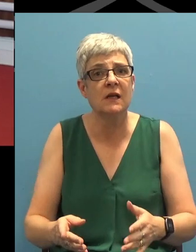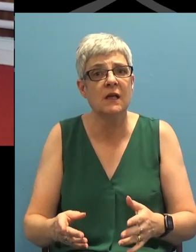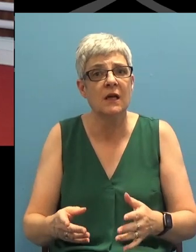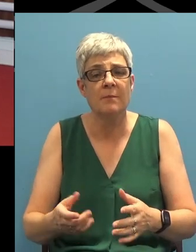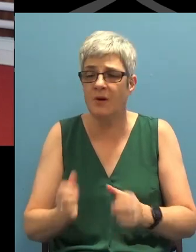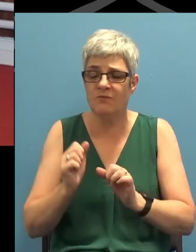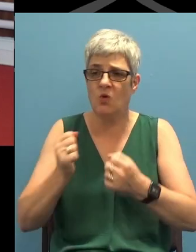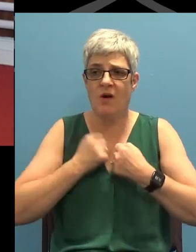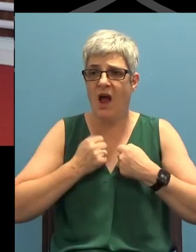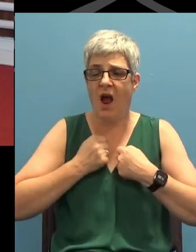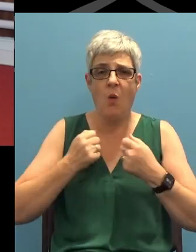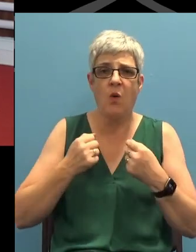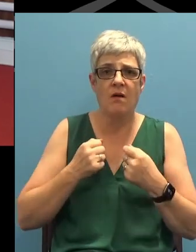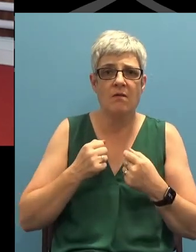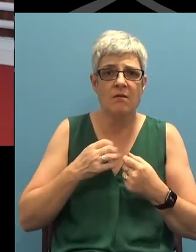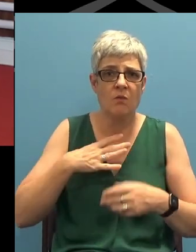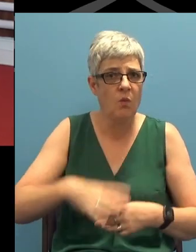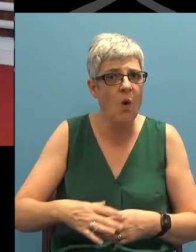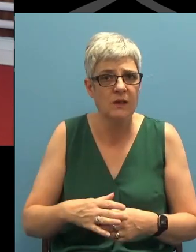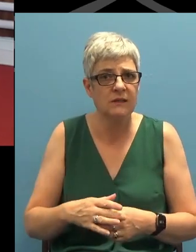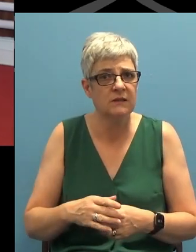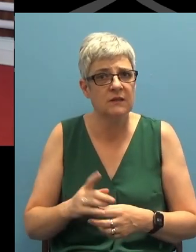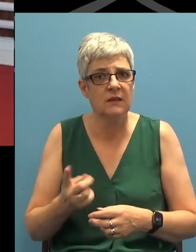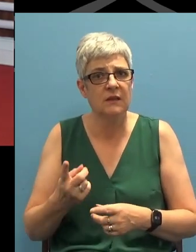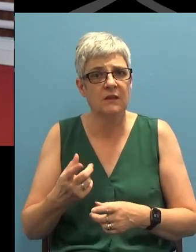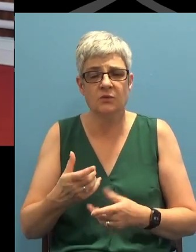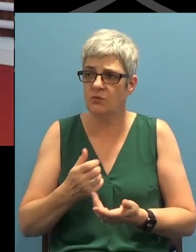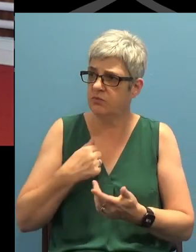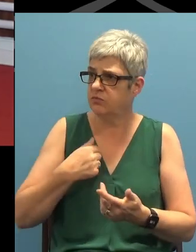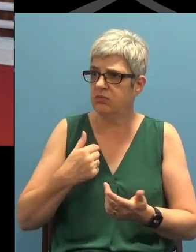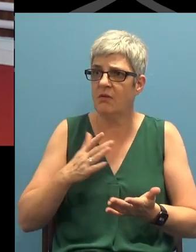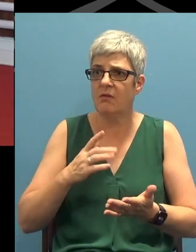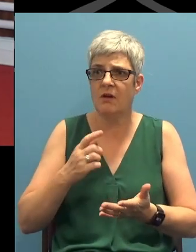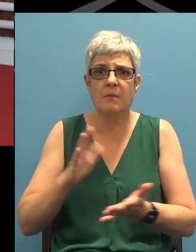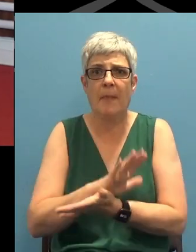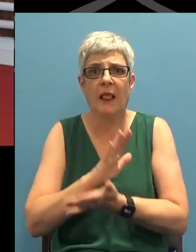just in our terms to do as we please.